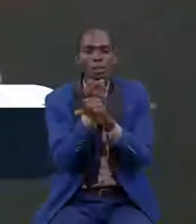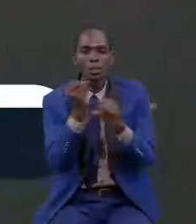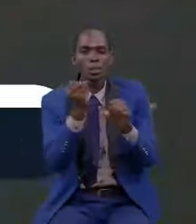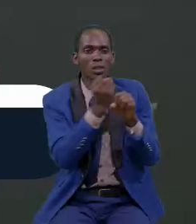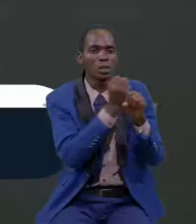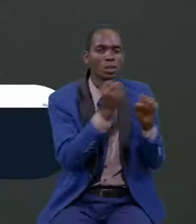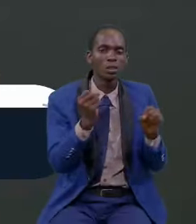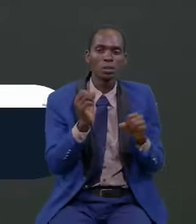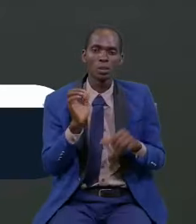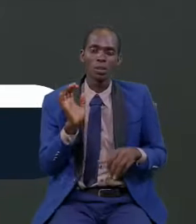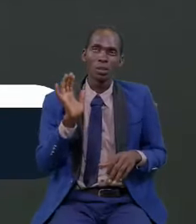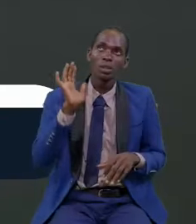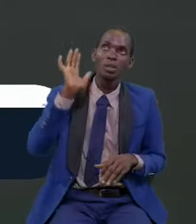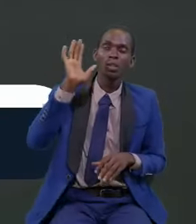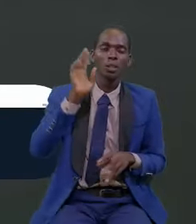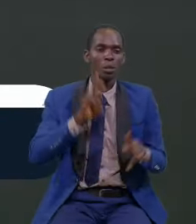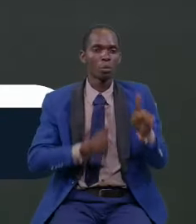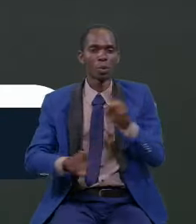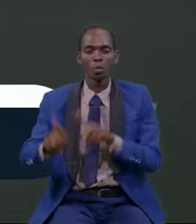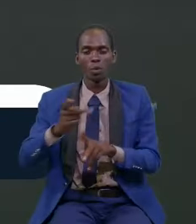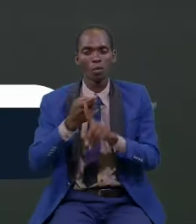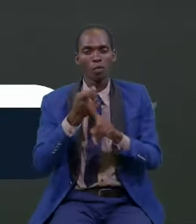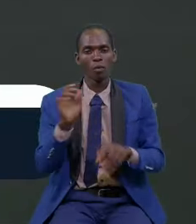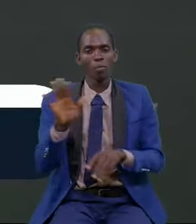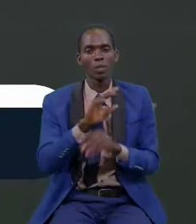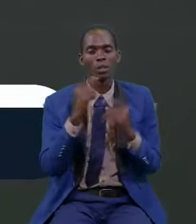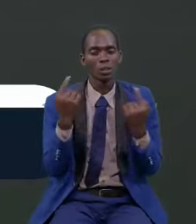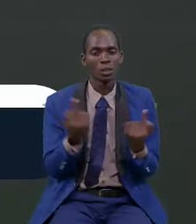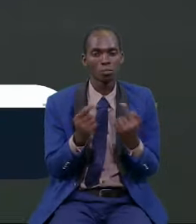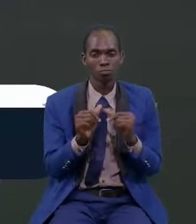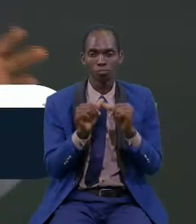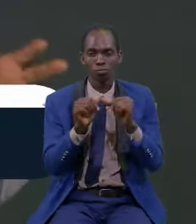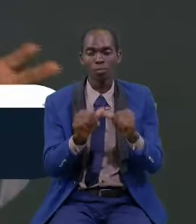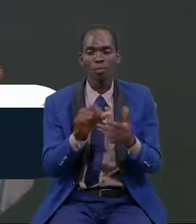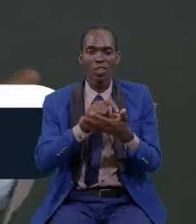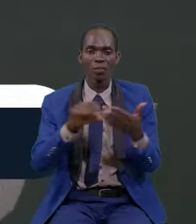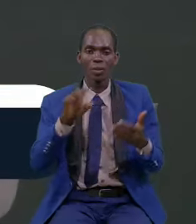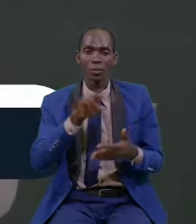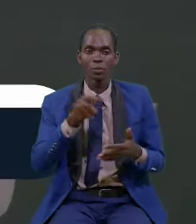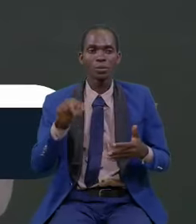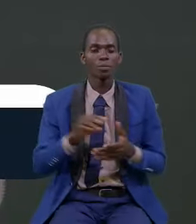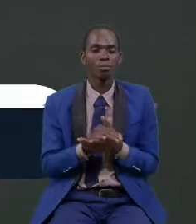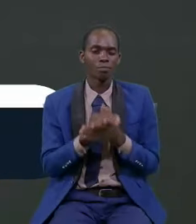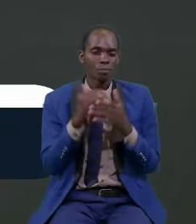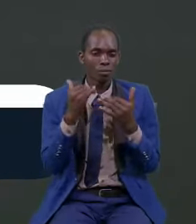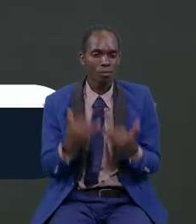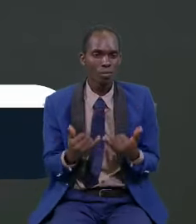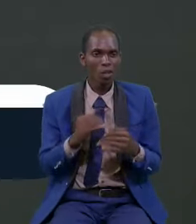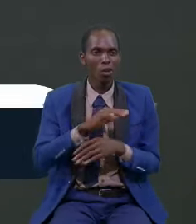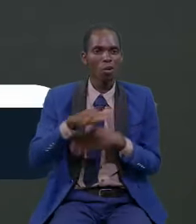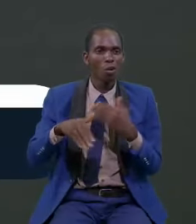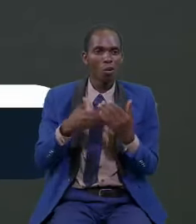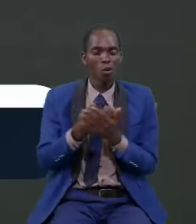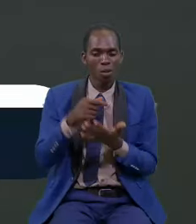people from their sins. Verse 22. In verse 22, now all this was